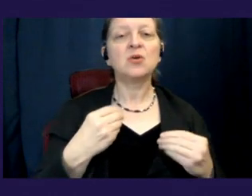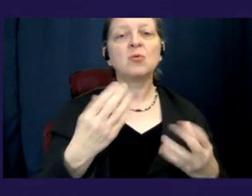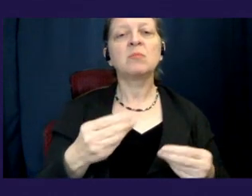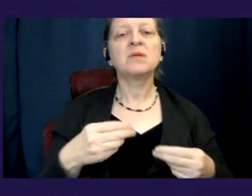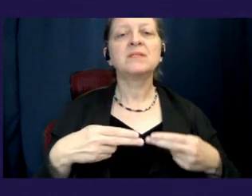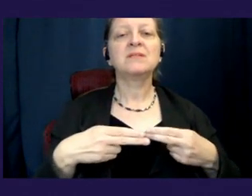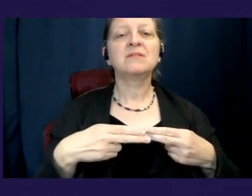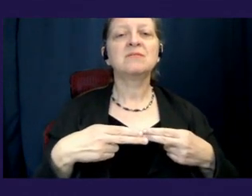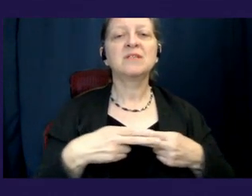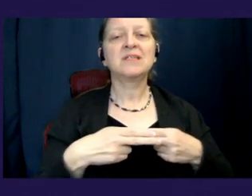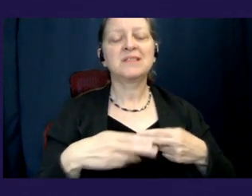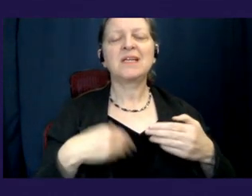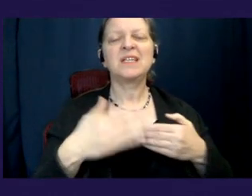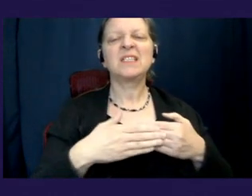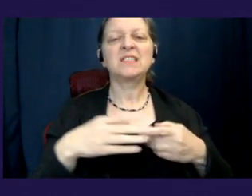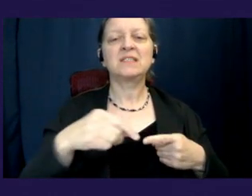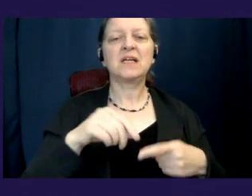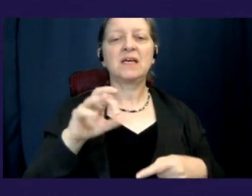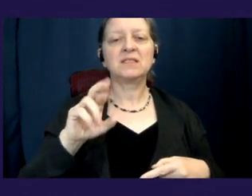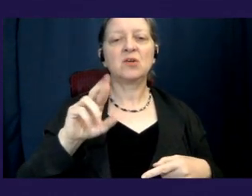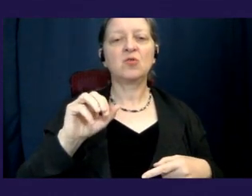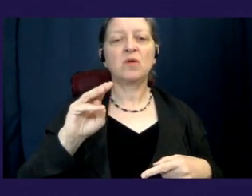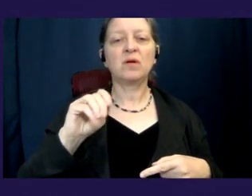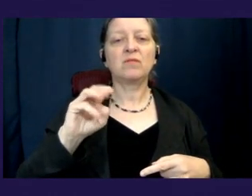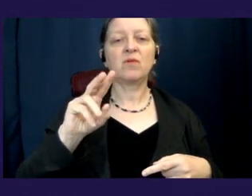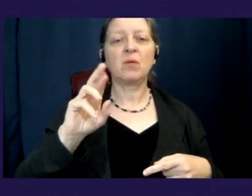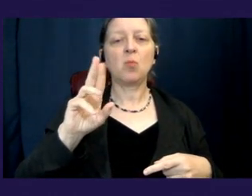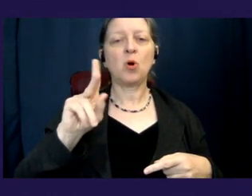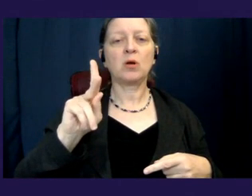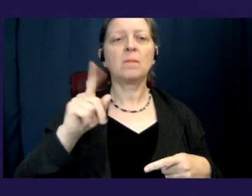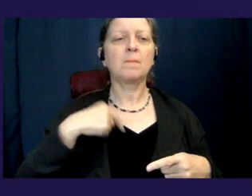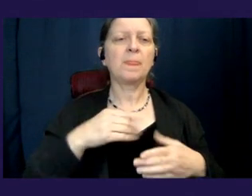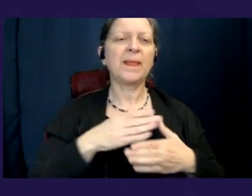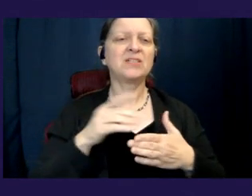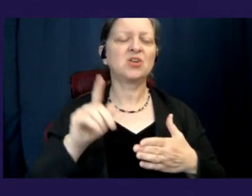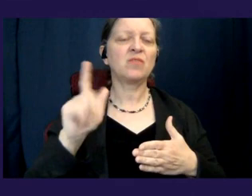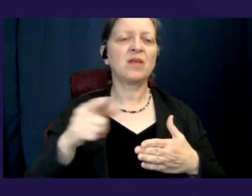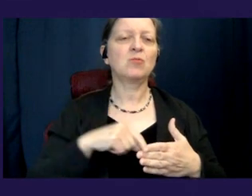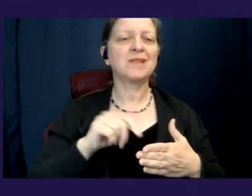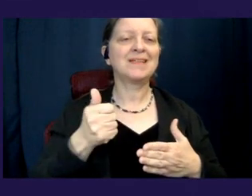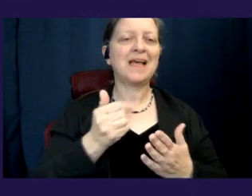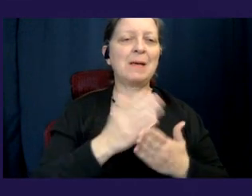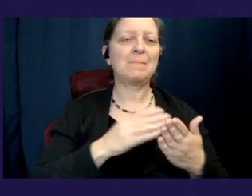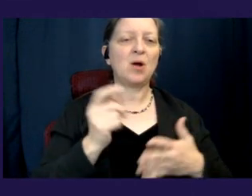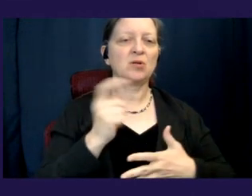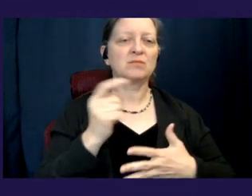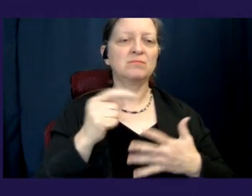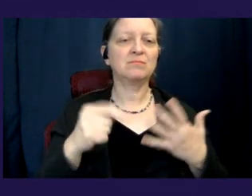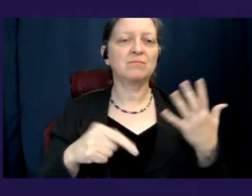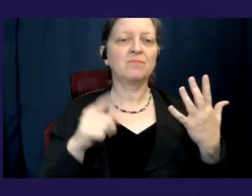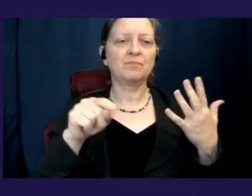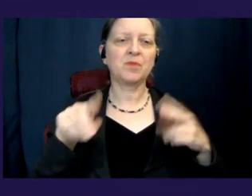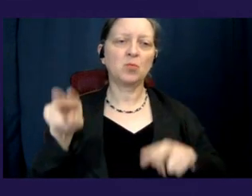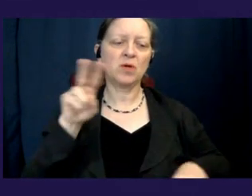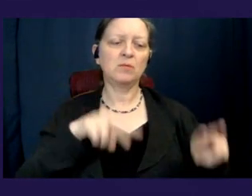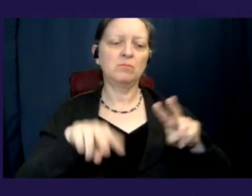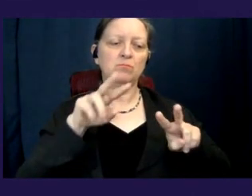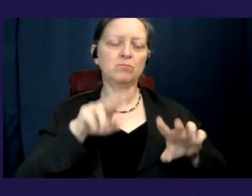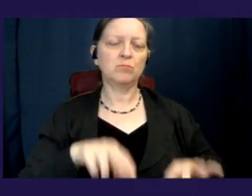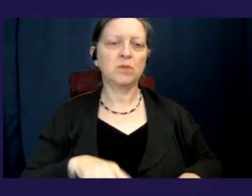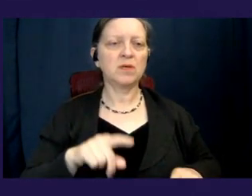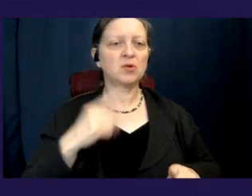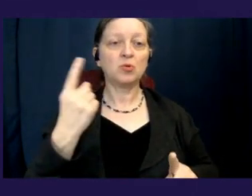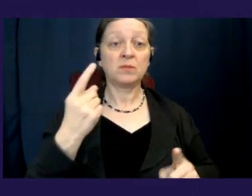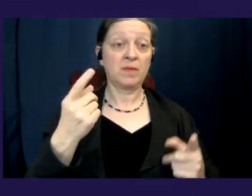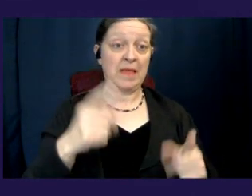Again, I'm not going to talk you through it all. I can share this later. But it's a 10-part framework that you can kind of go through to either an event that's happening to